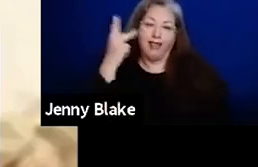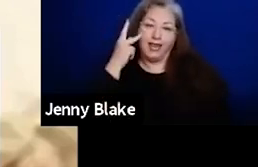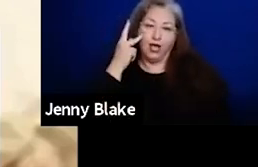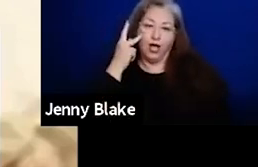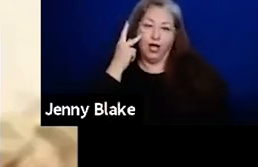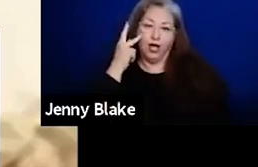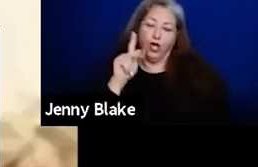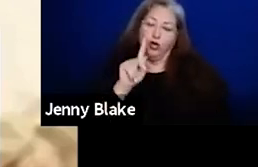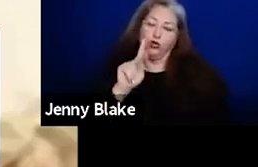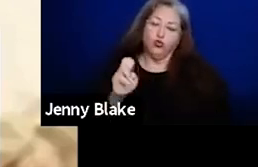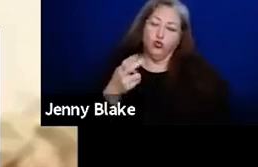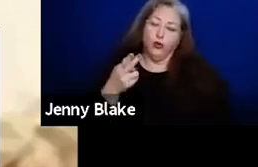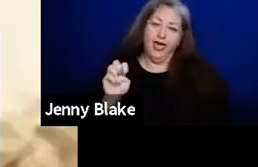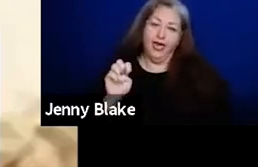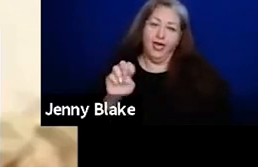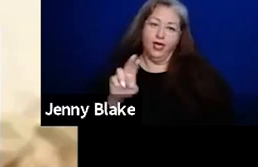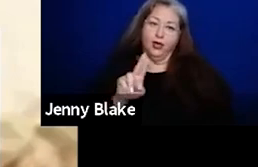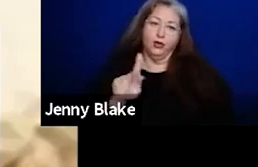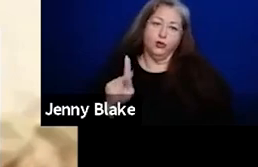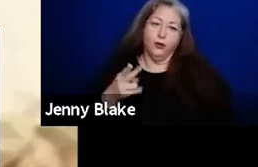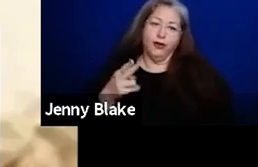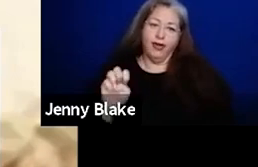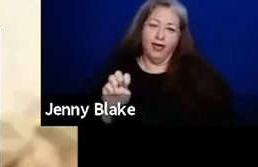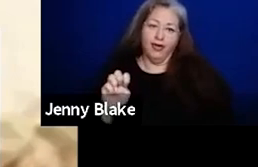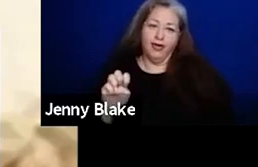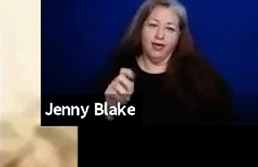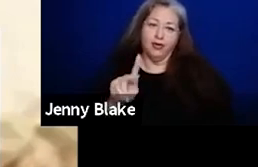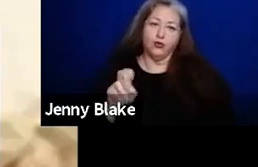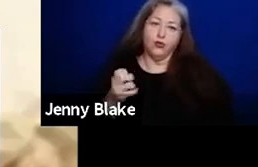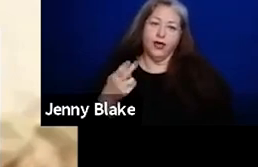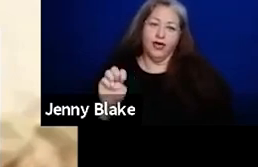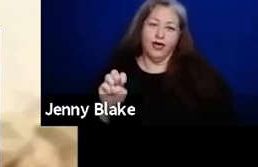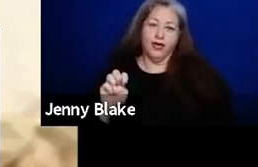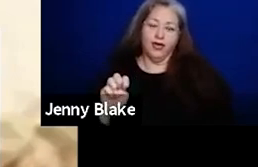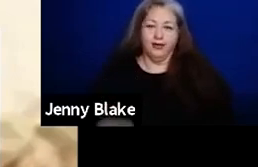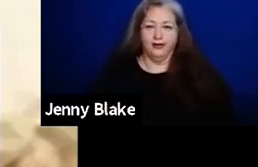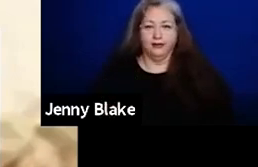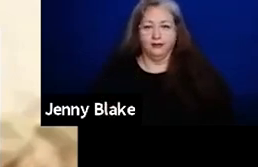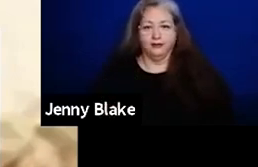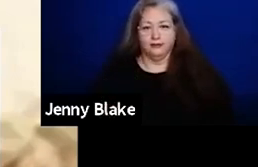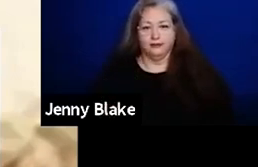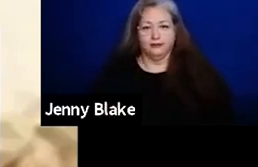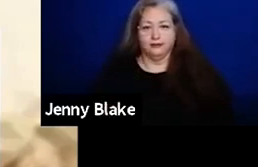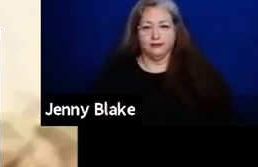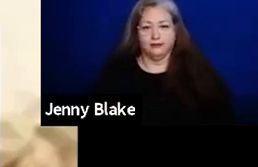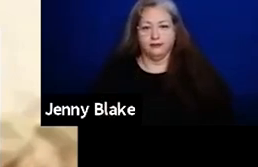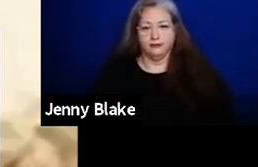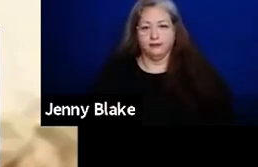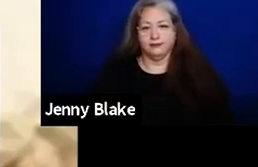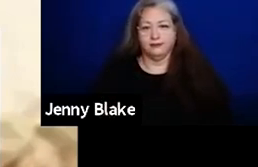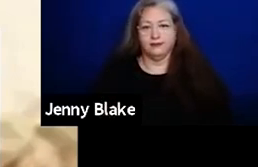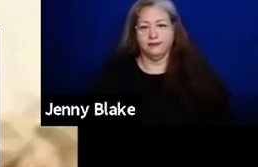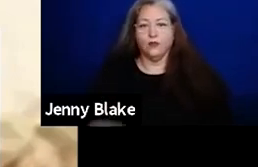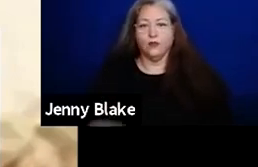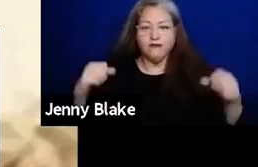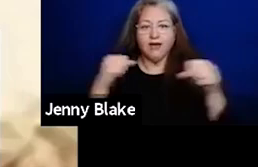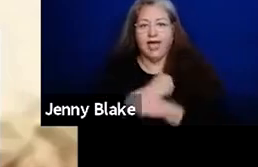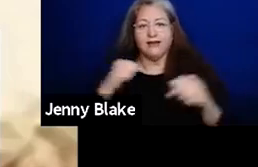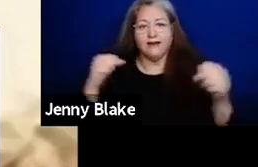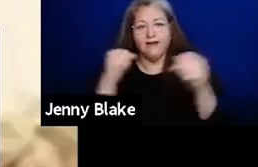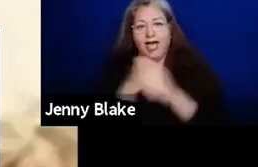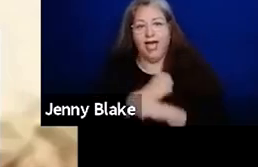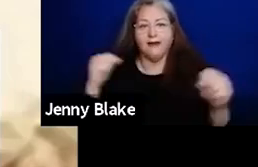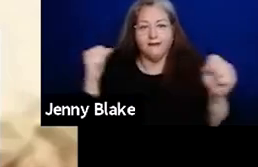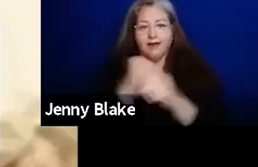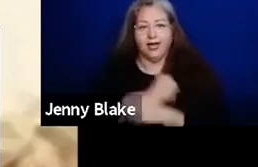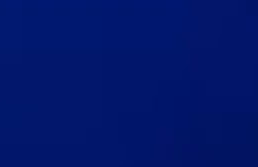Kuhe! Kuhe! Kuhe! Kuhe! Kuhe! Fight! Fight!